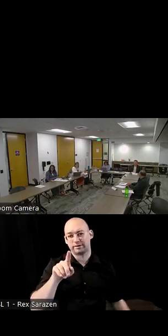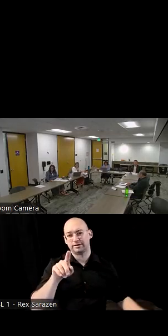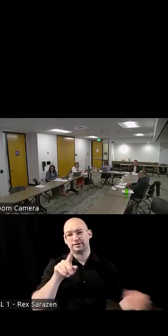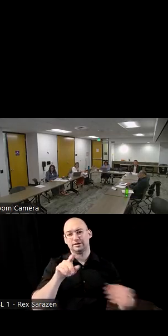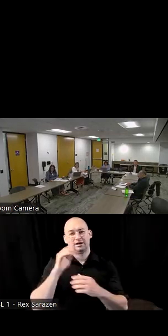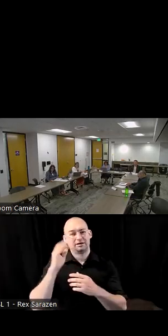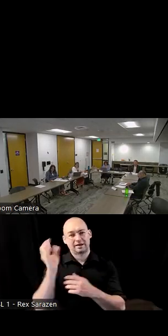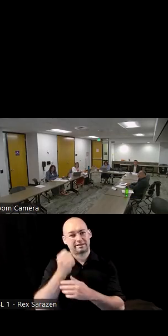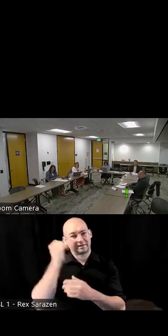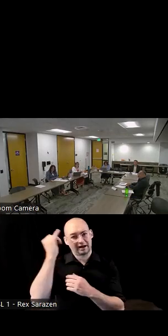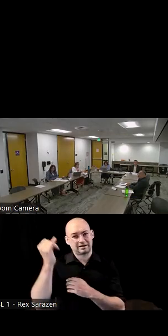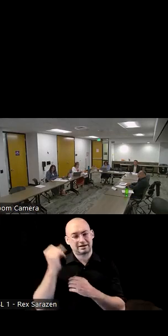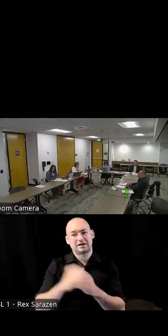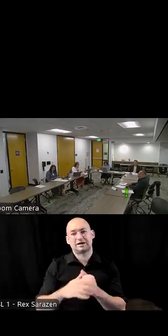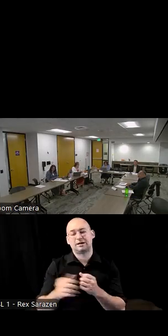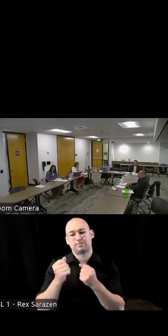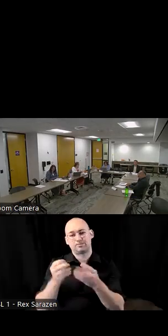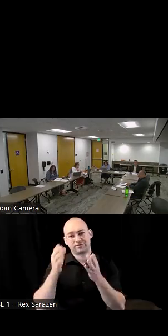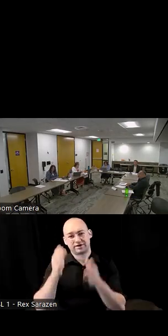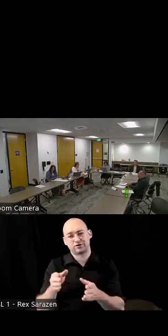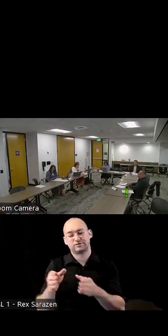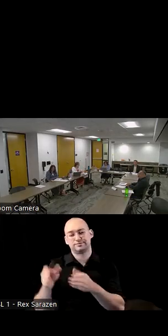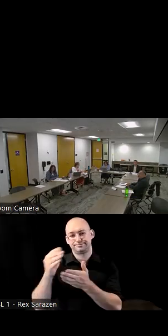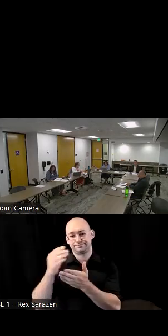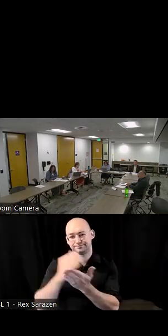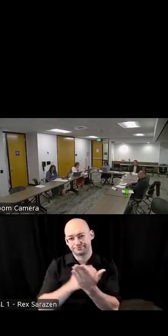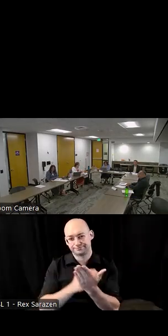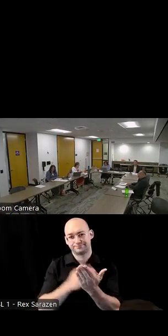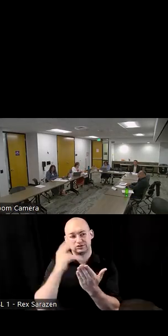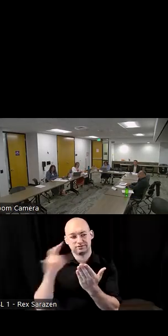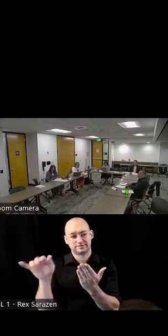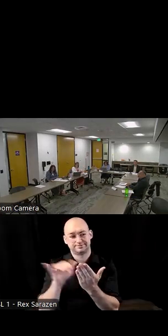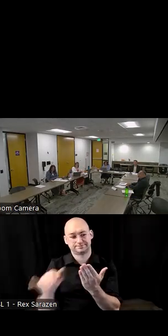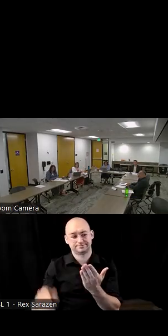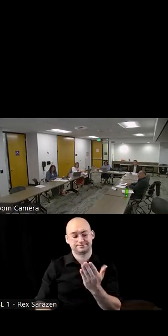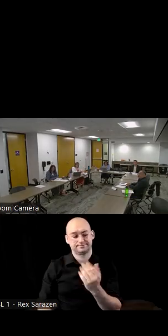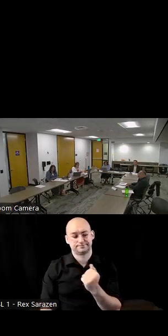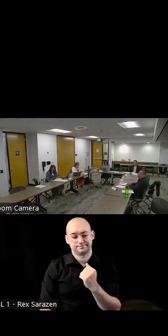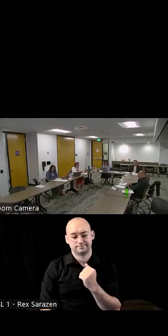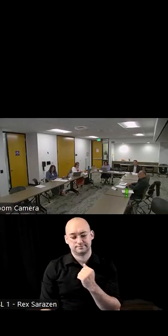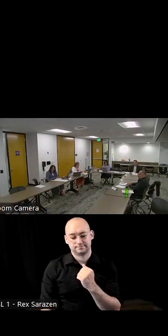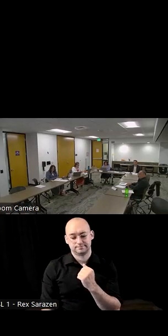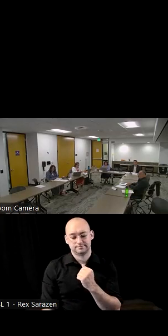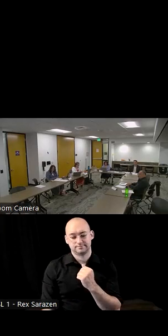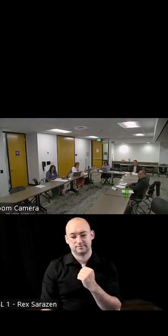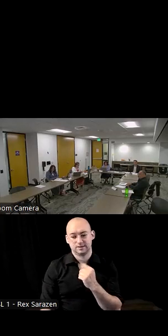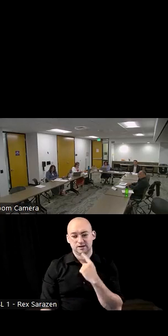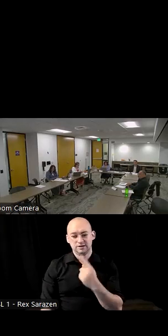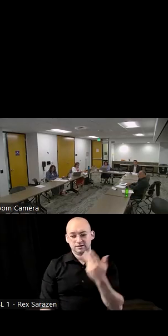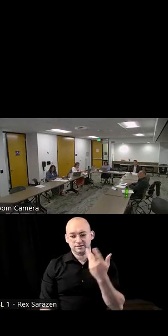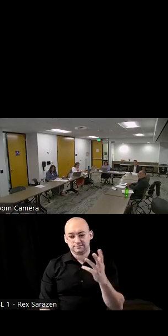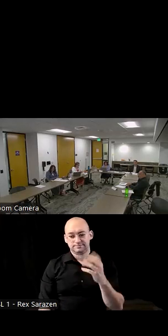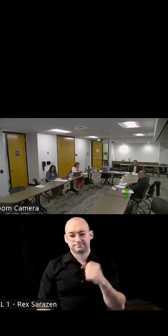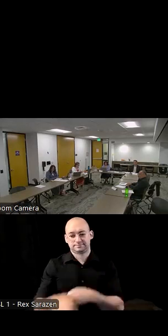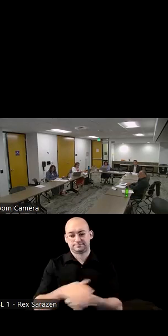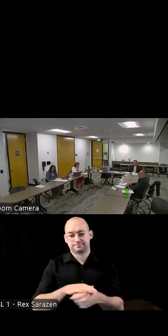idea of what the provider directory might look like. Next level down, as I mentioned previously, you'd have your local area